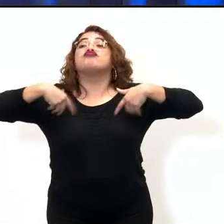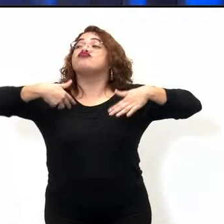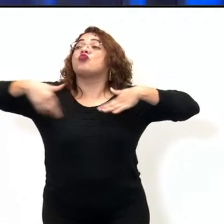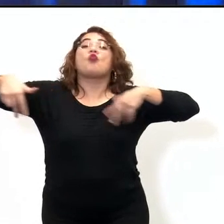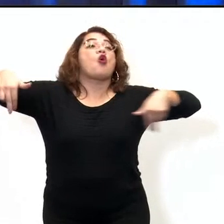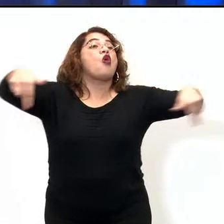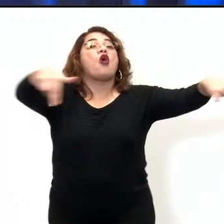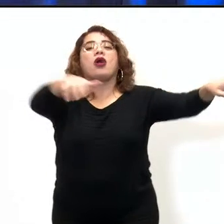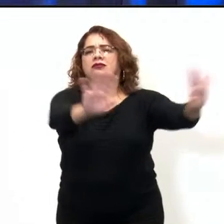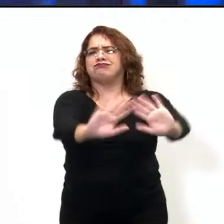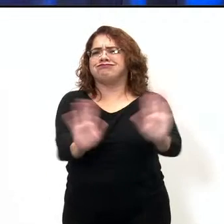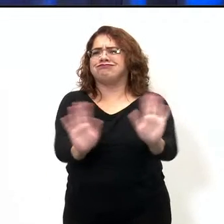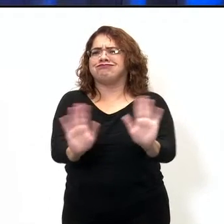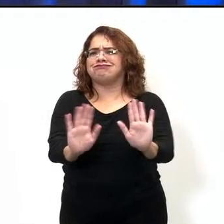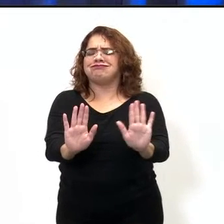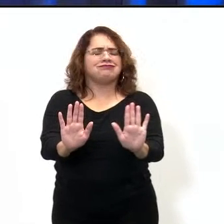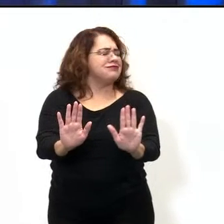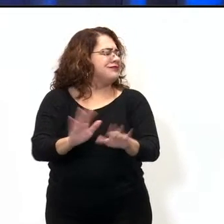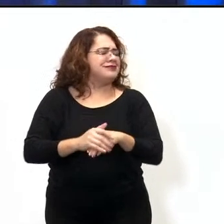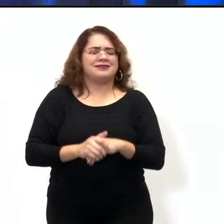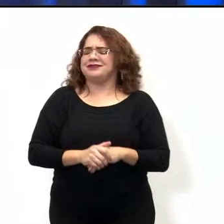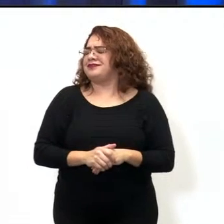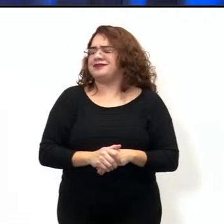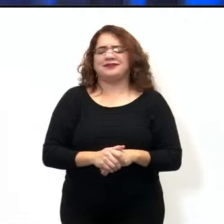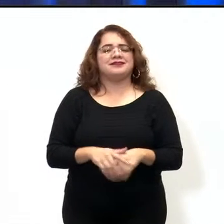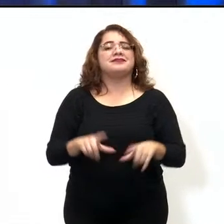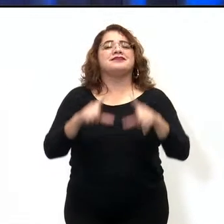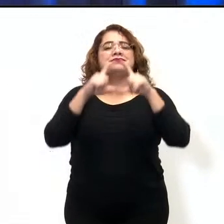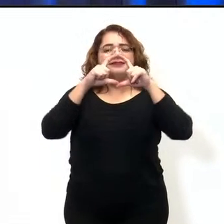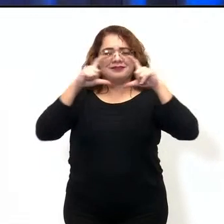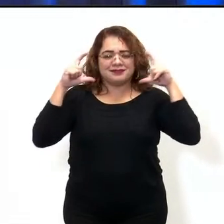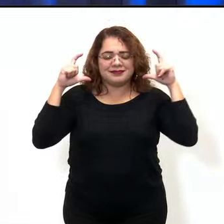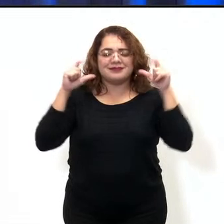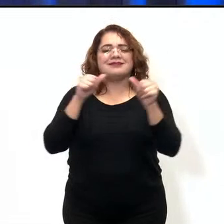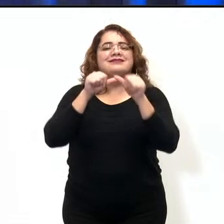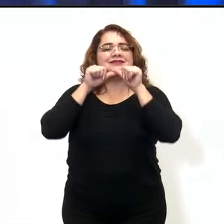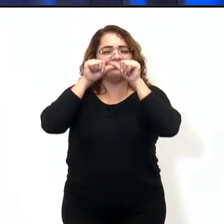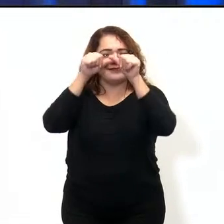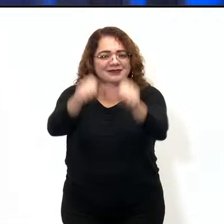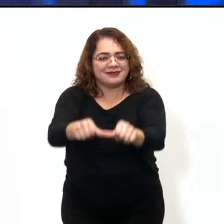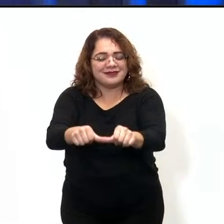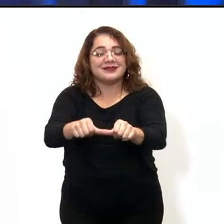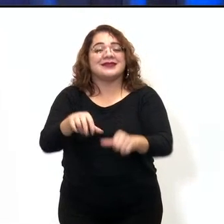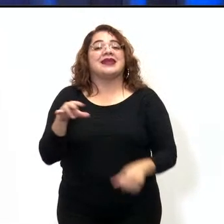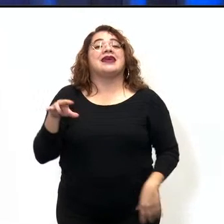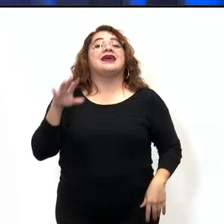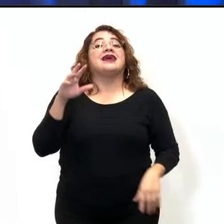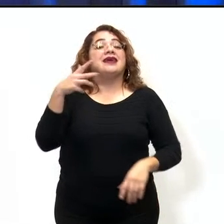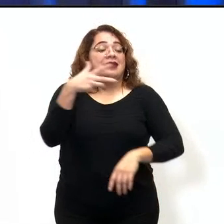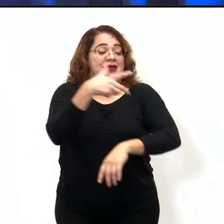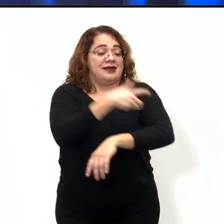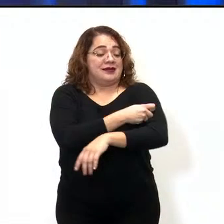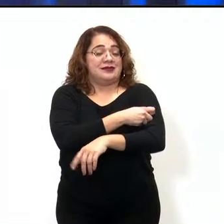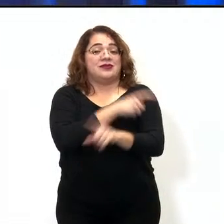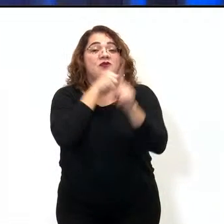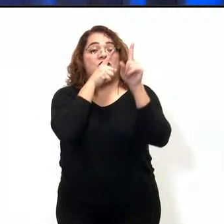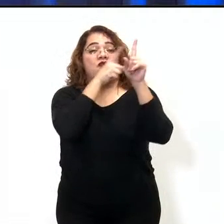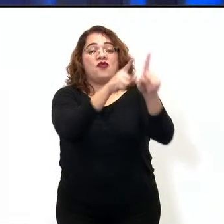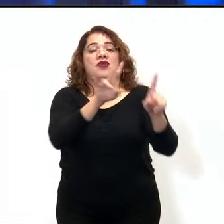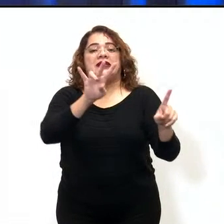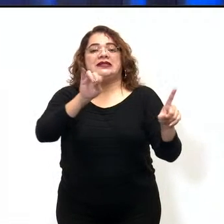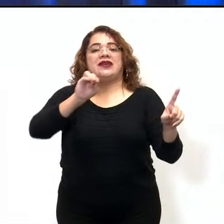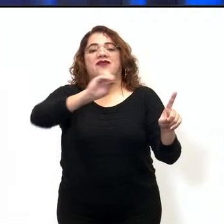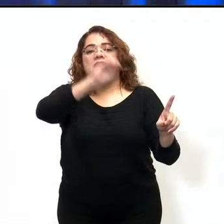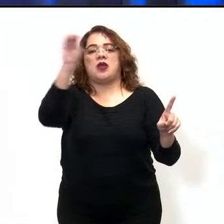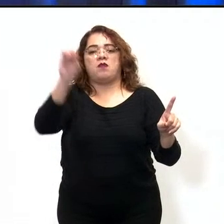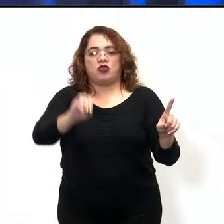again, because it takes about 70% of people in the city of Long Beach to be vaccinated before we get to